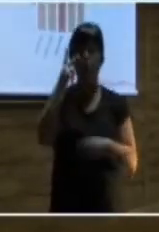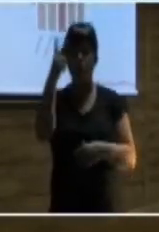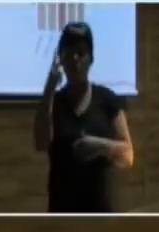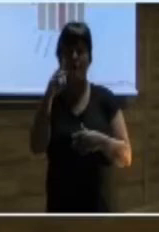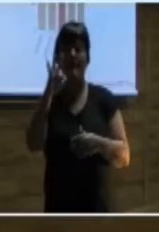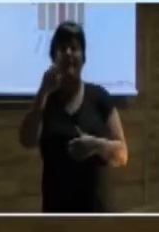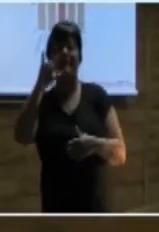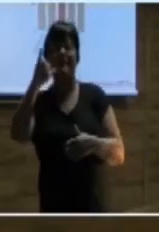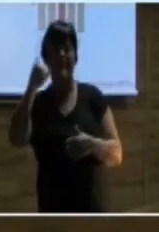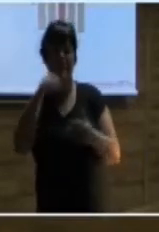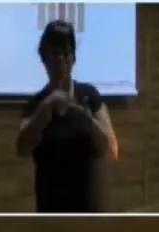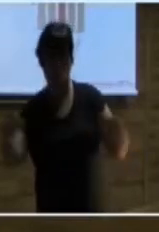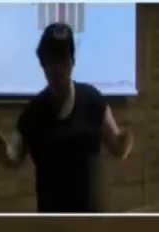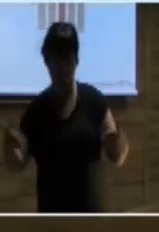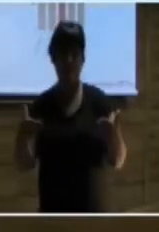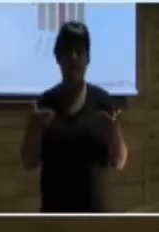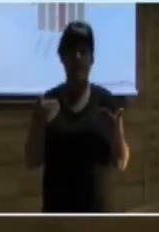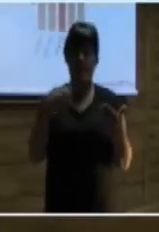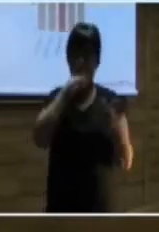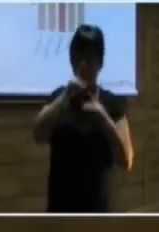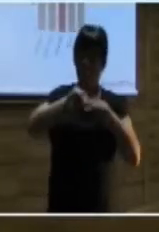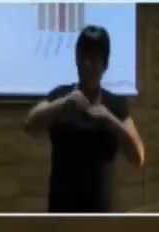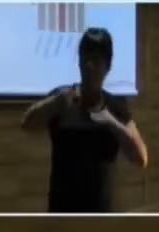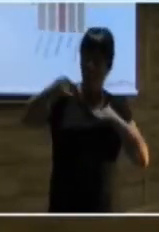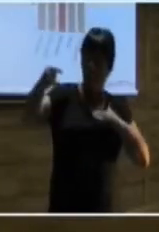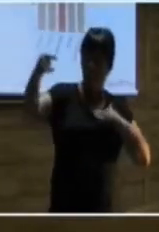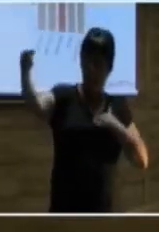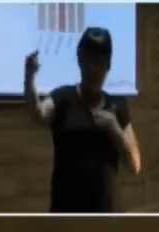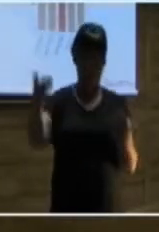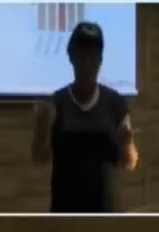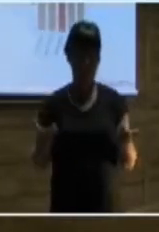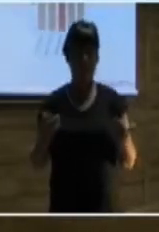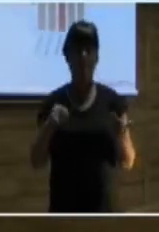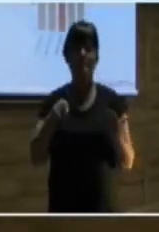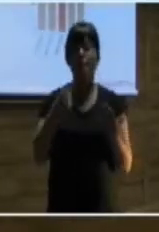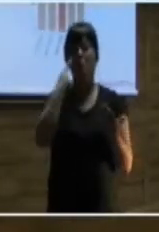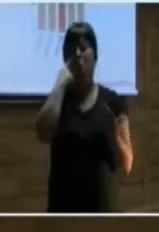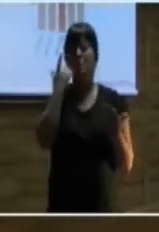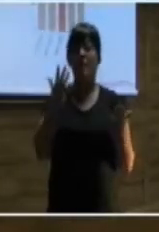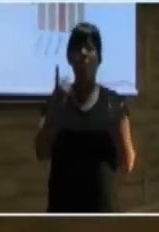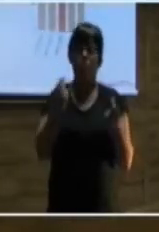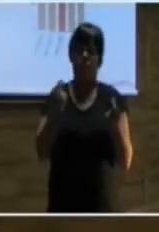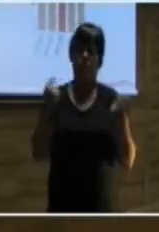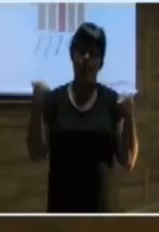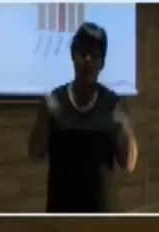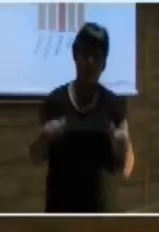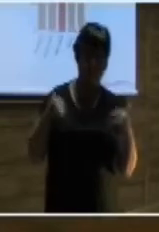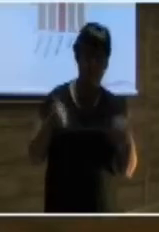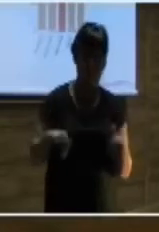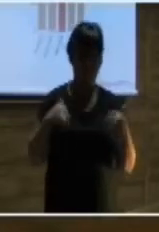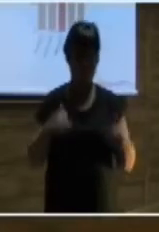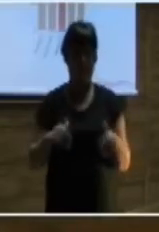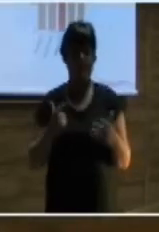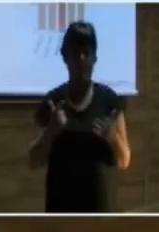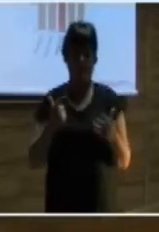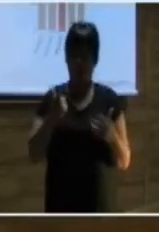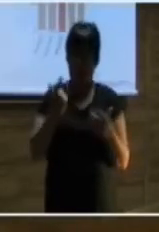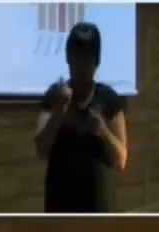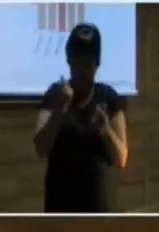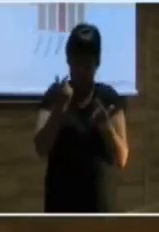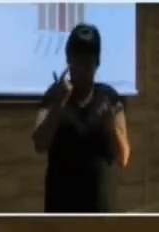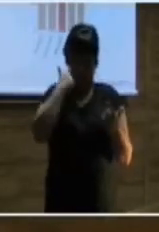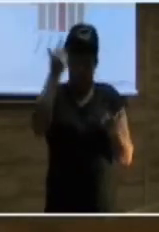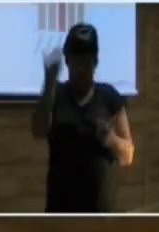little bit into perspective, you know, because these are very large numbers, and, you know, the numbers are so big that they almost are